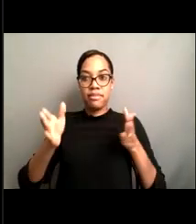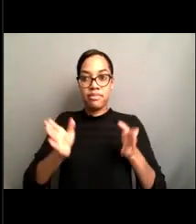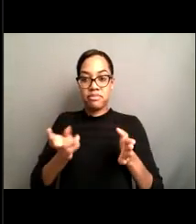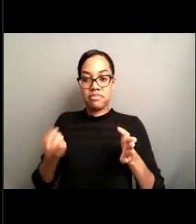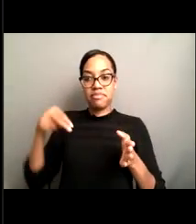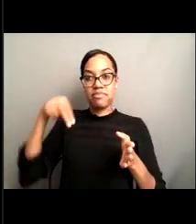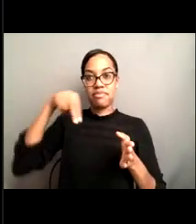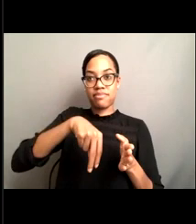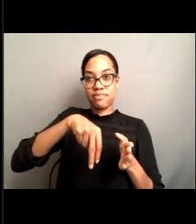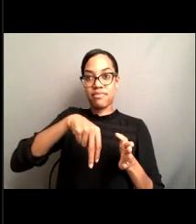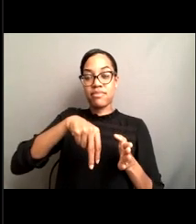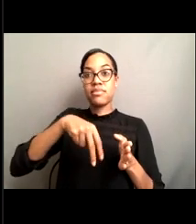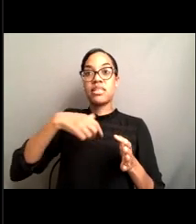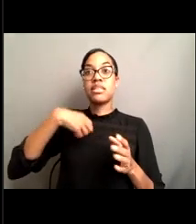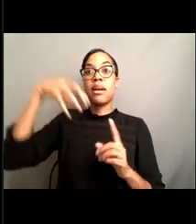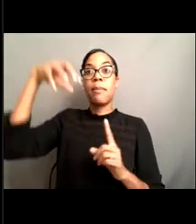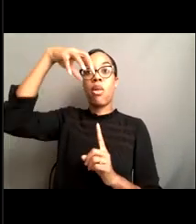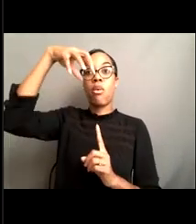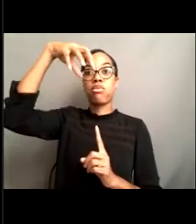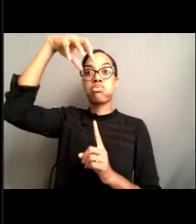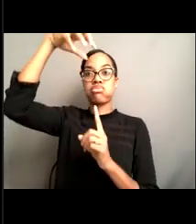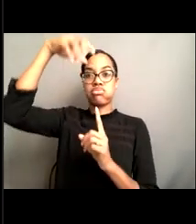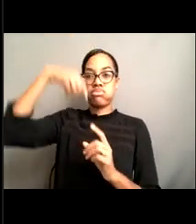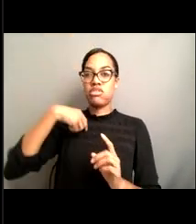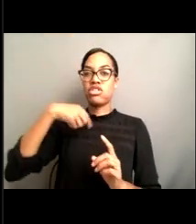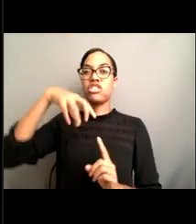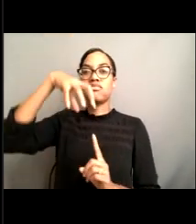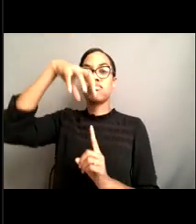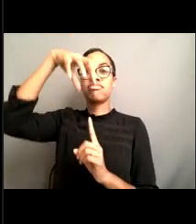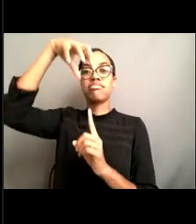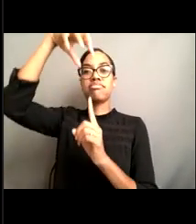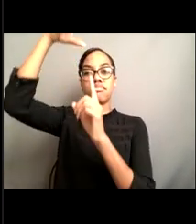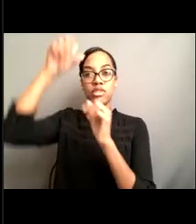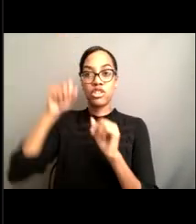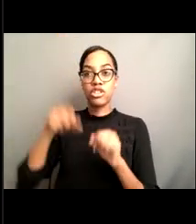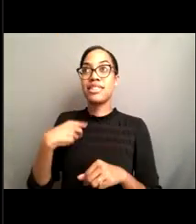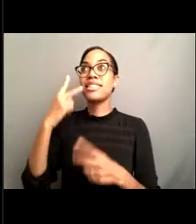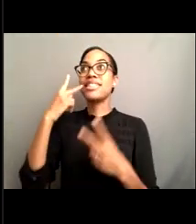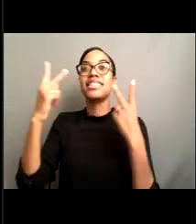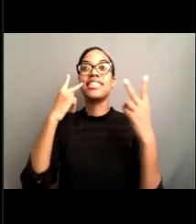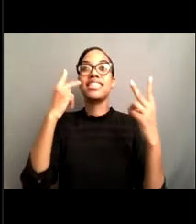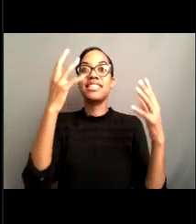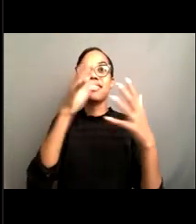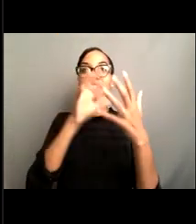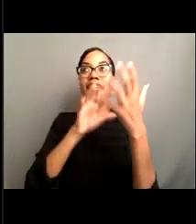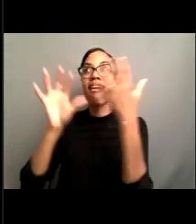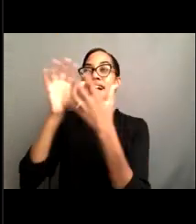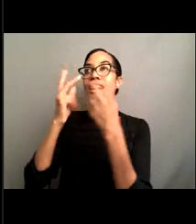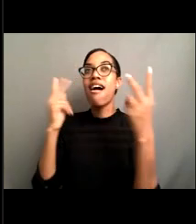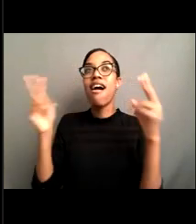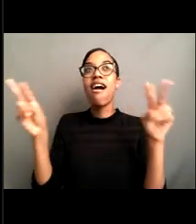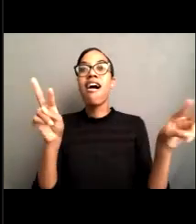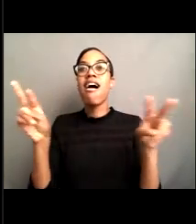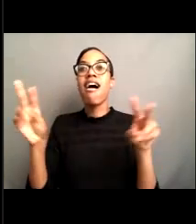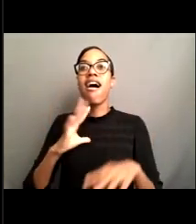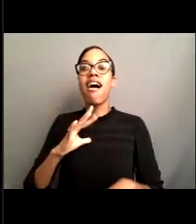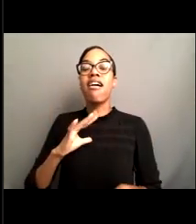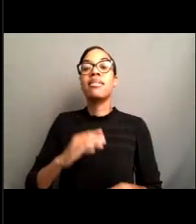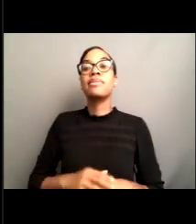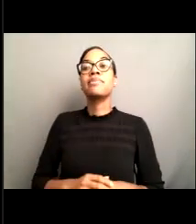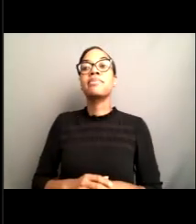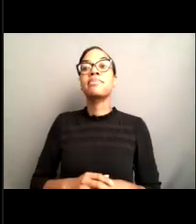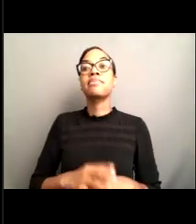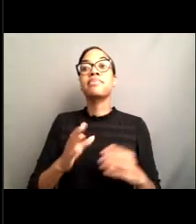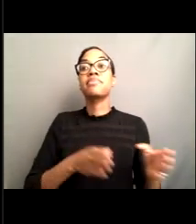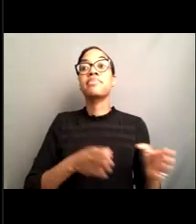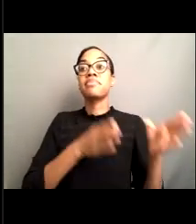down the weather as they could see it on their instruments. Nowadays, by the time we got into the